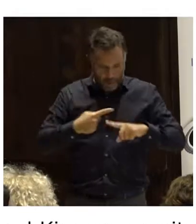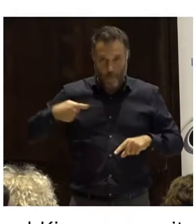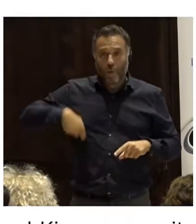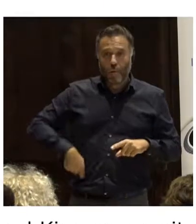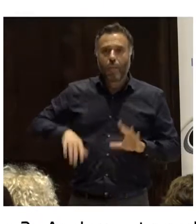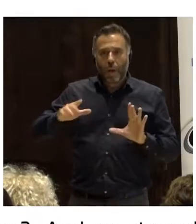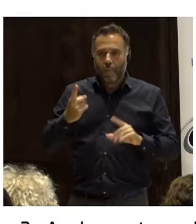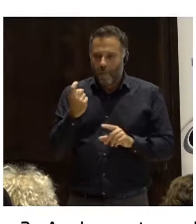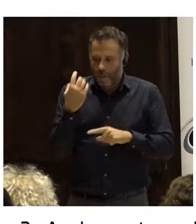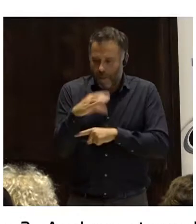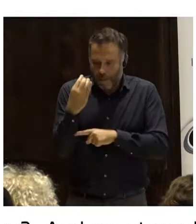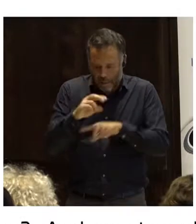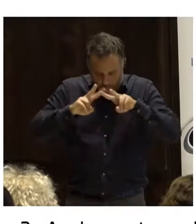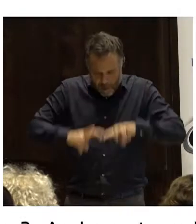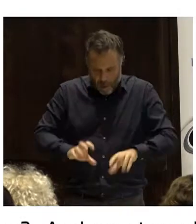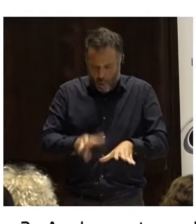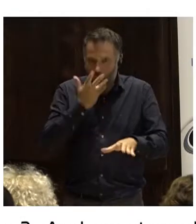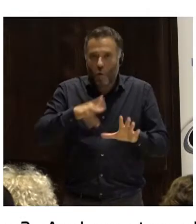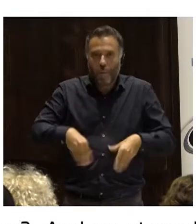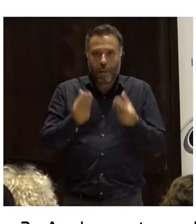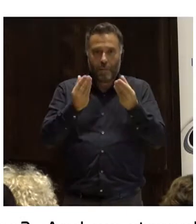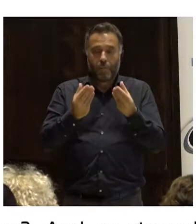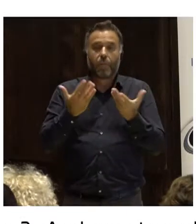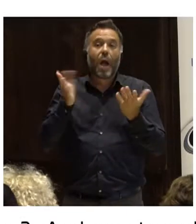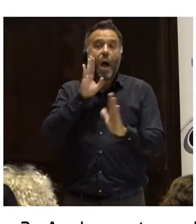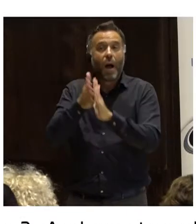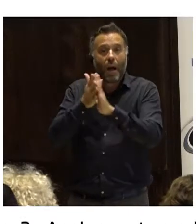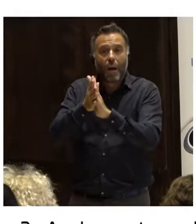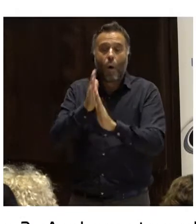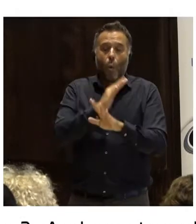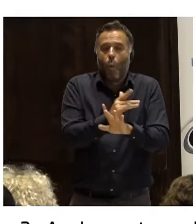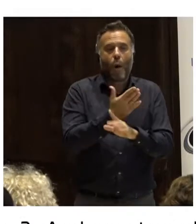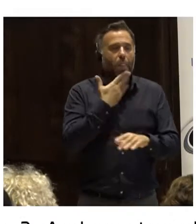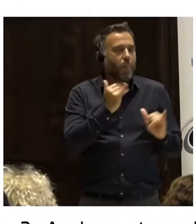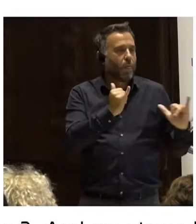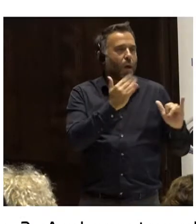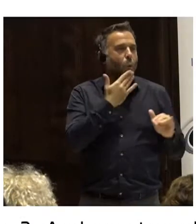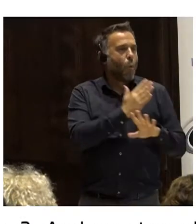for the sake of play, it seems a very simple thing, but it's